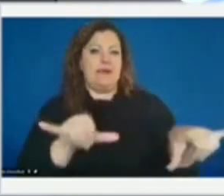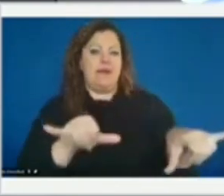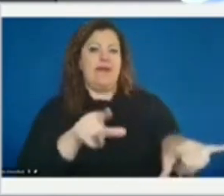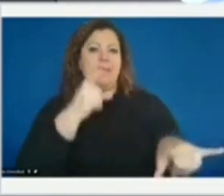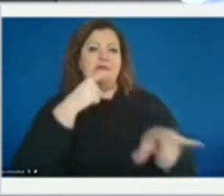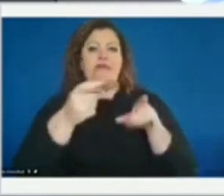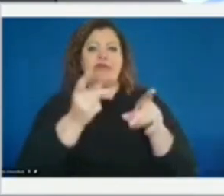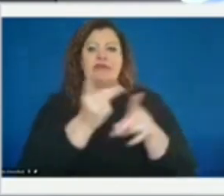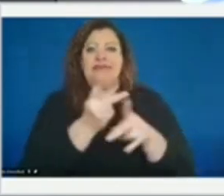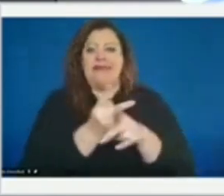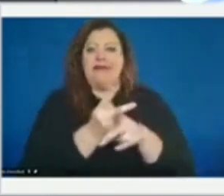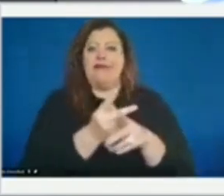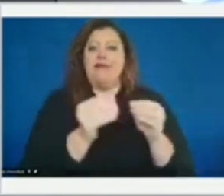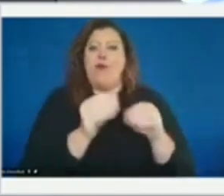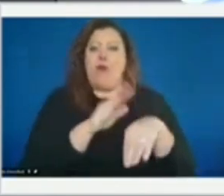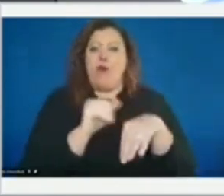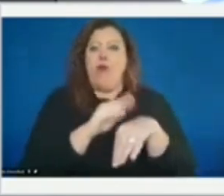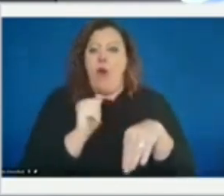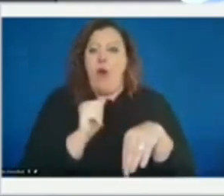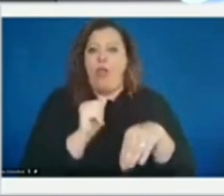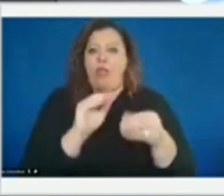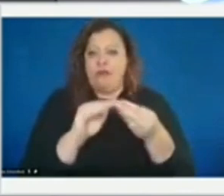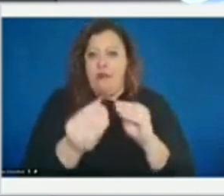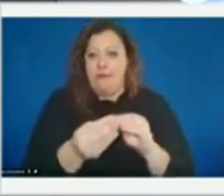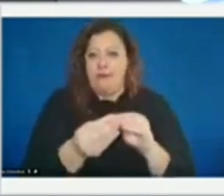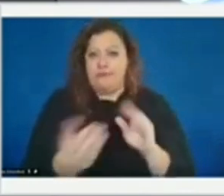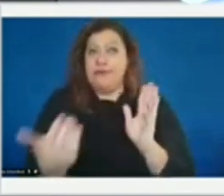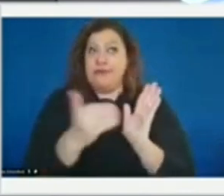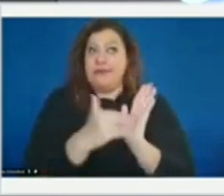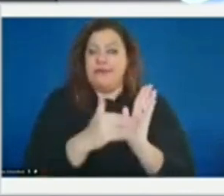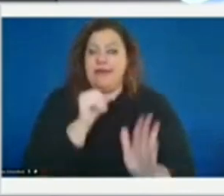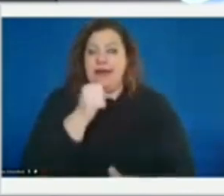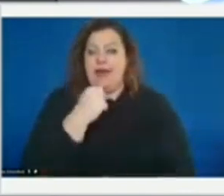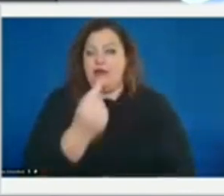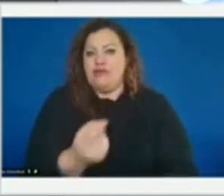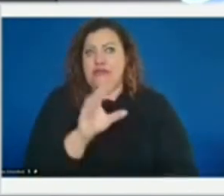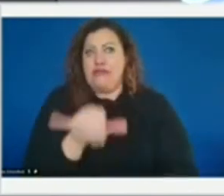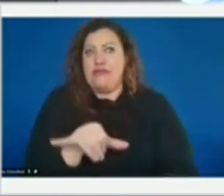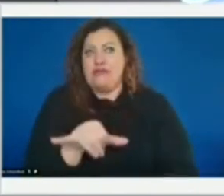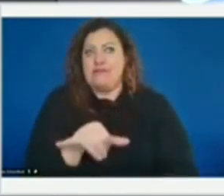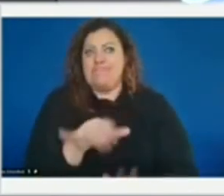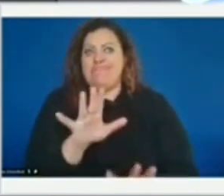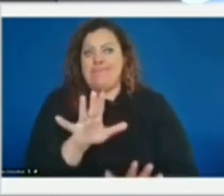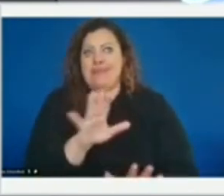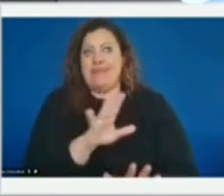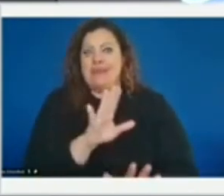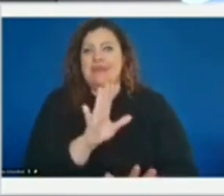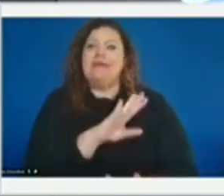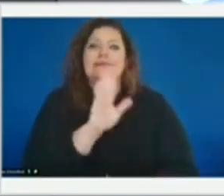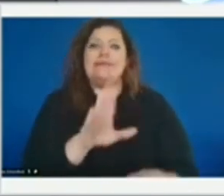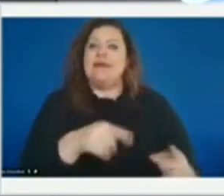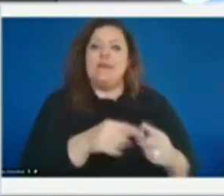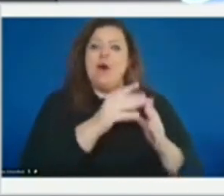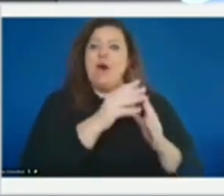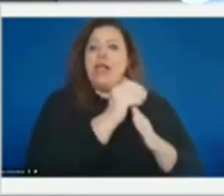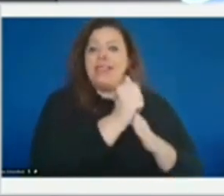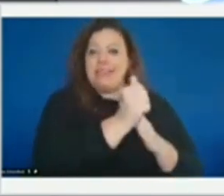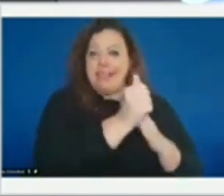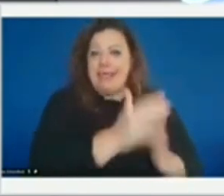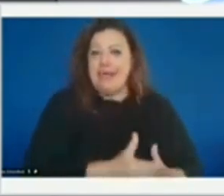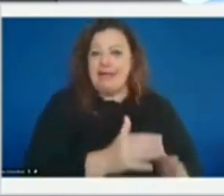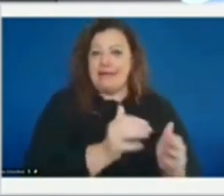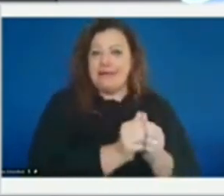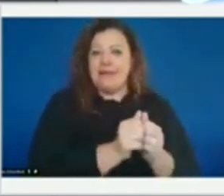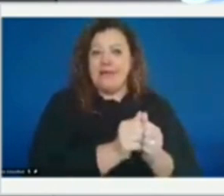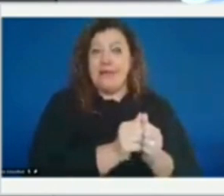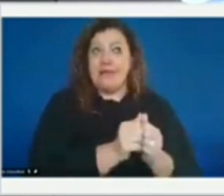Again, I say this isn't about, it's never about leadership as far as when you have a good idea,